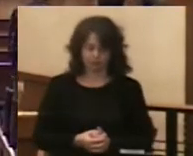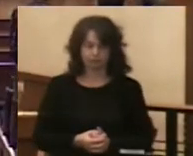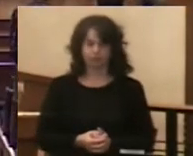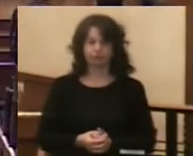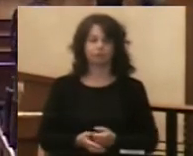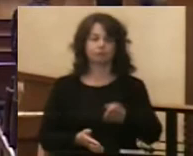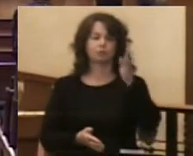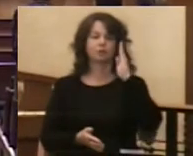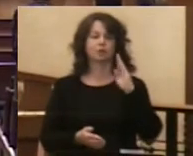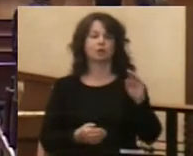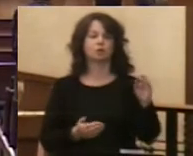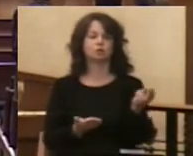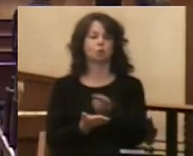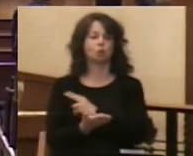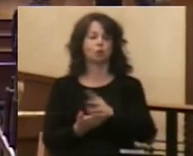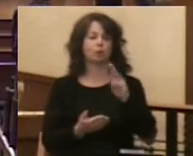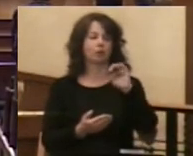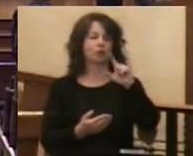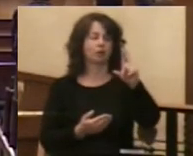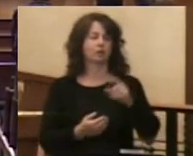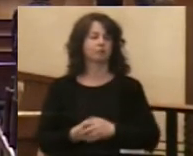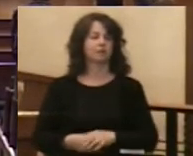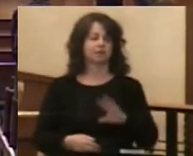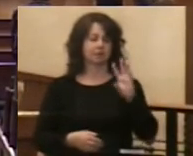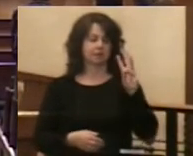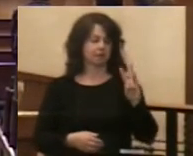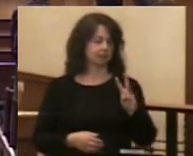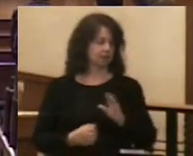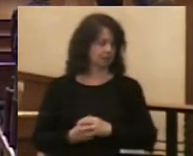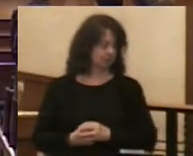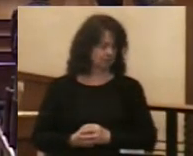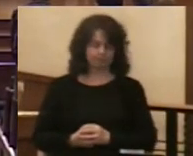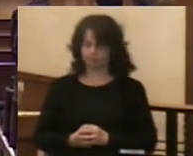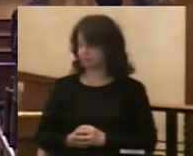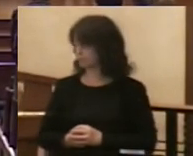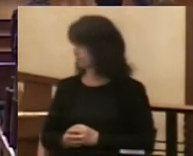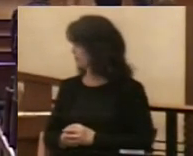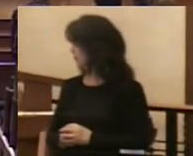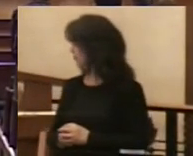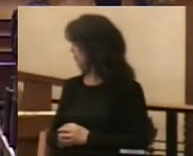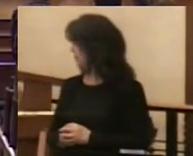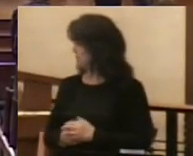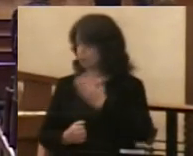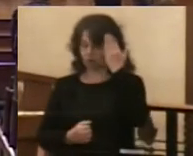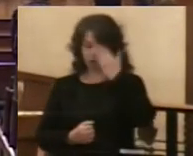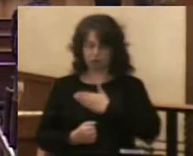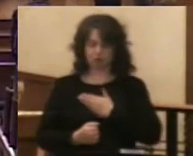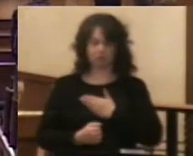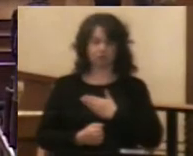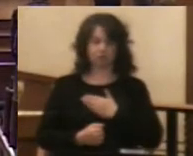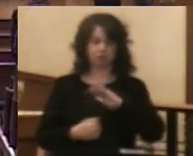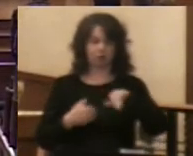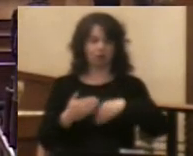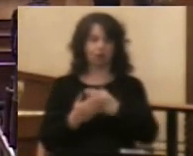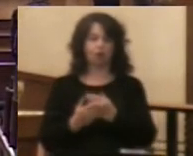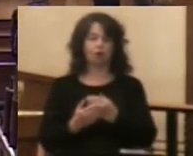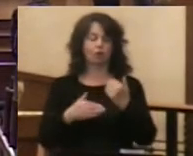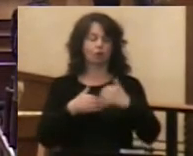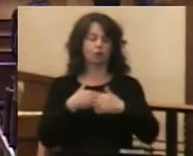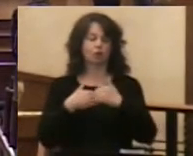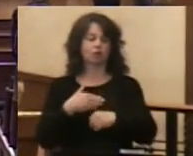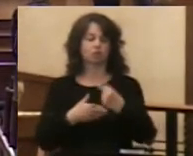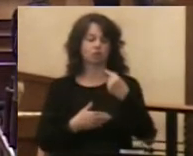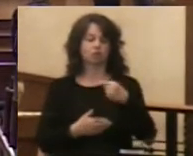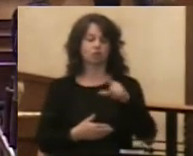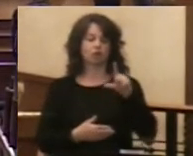God's holy meal shall be served in six stations in the front of the sanctuary. All of our bread is gluten-free. If you would